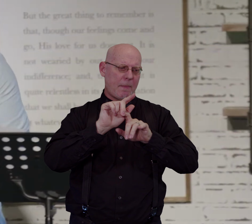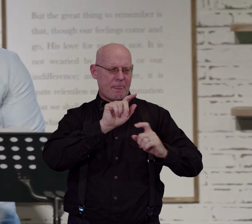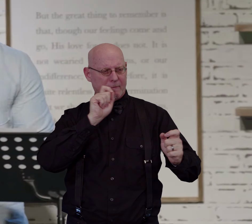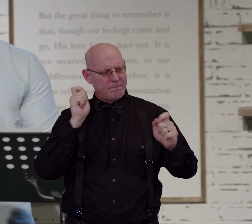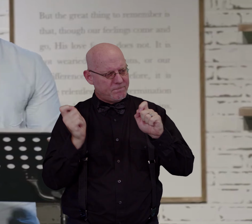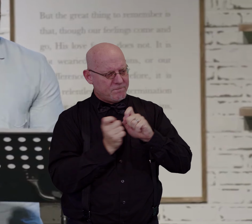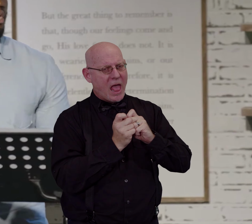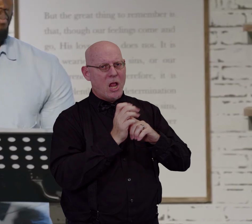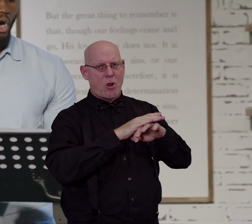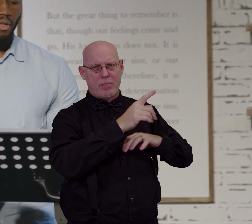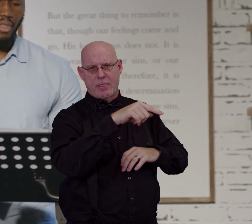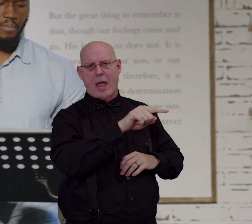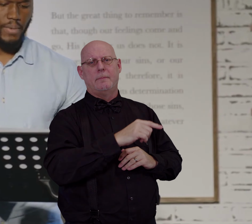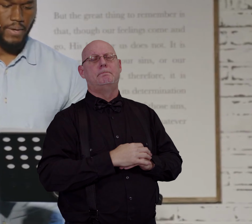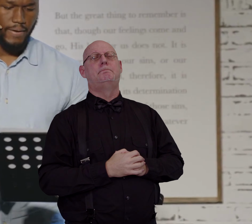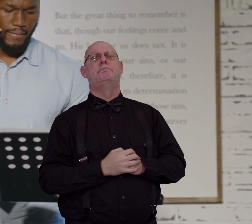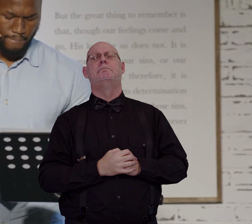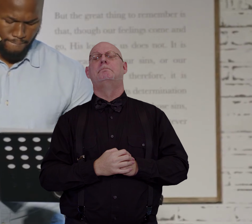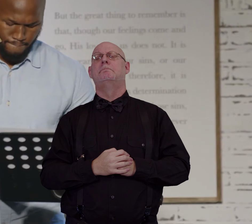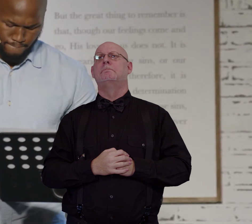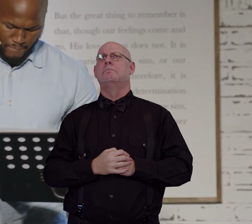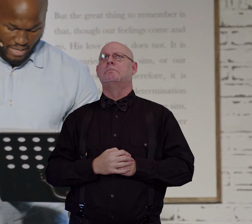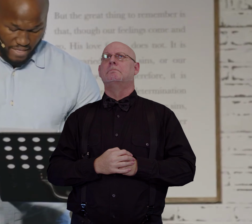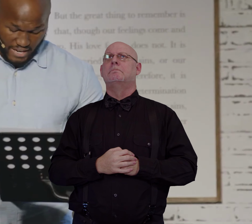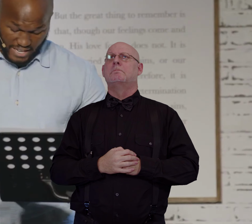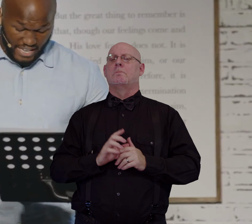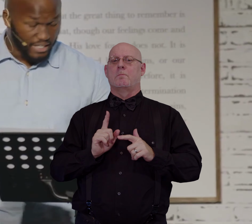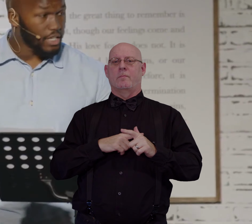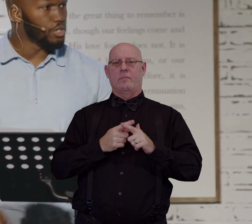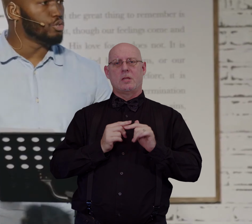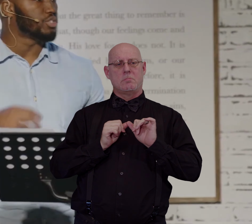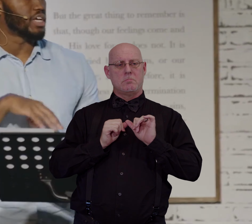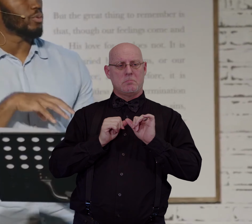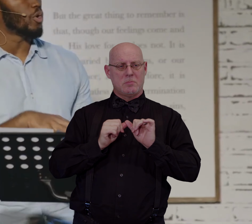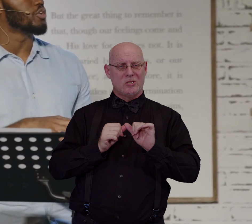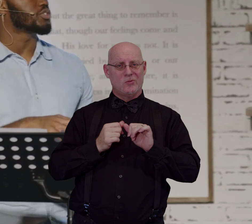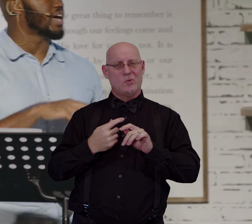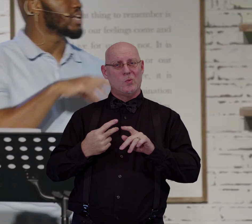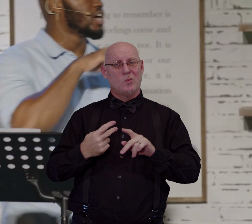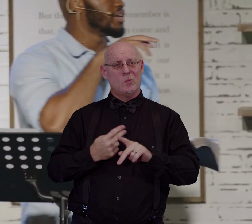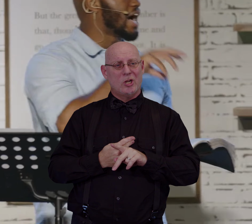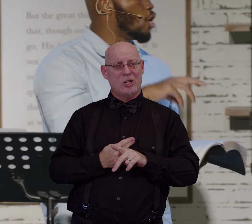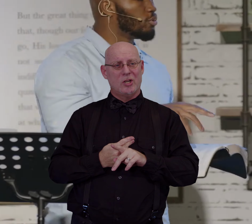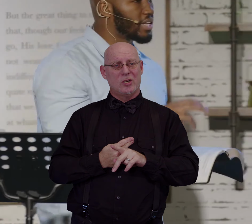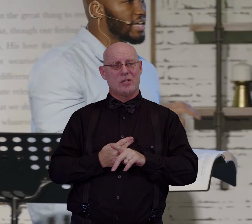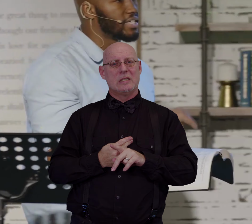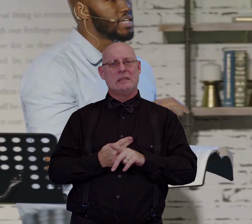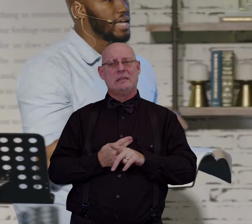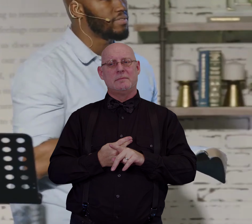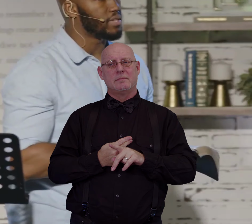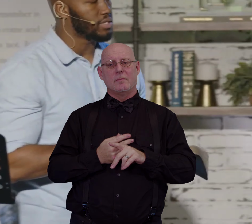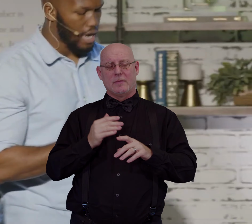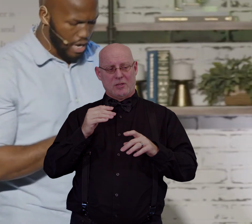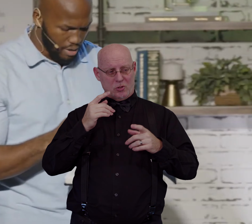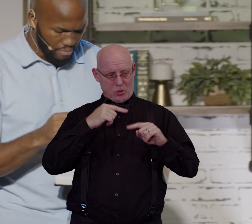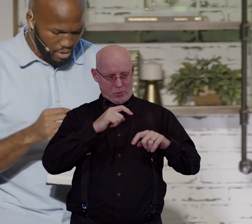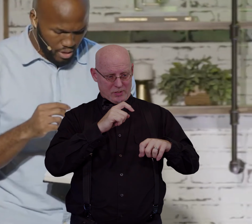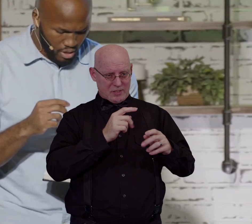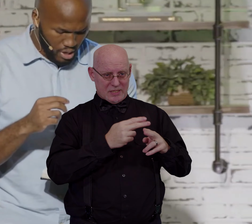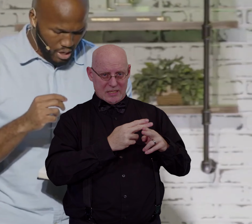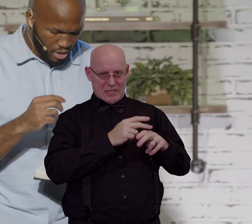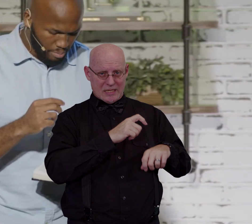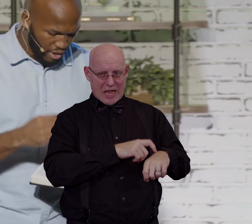inflict vengeance upon them. And then it continues to get worse, that not only is it in this